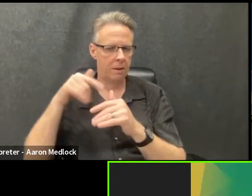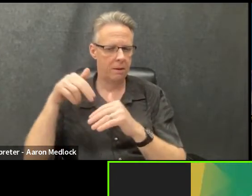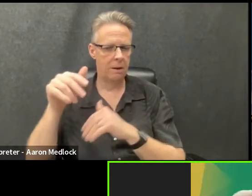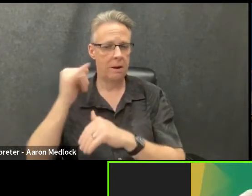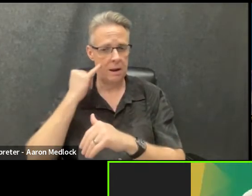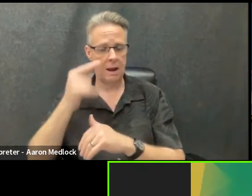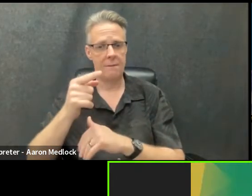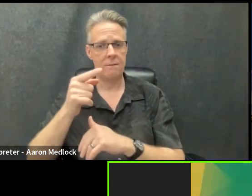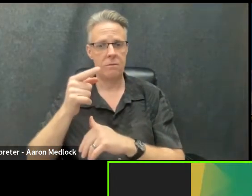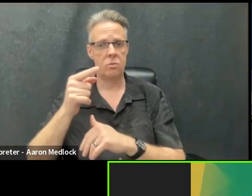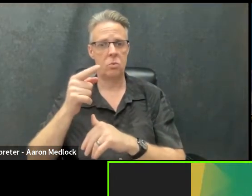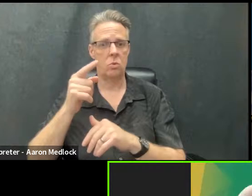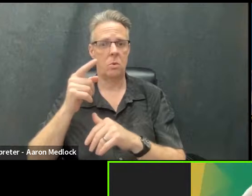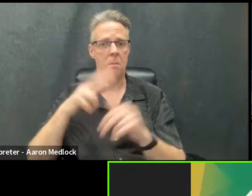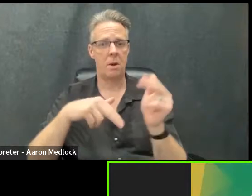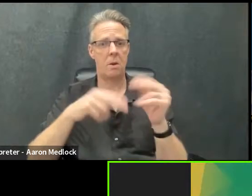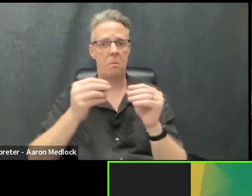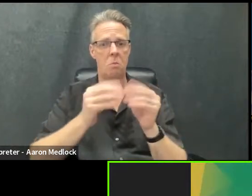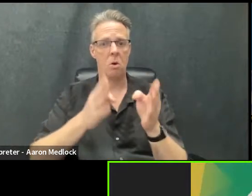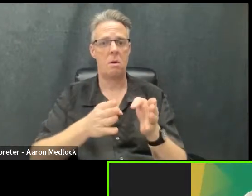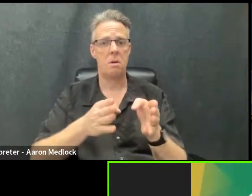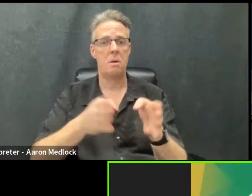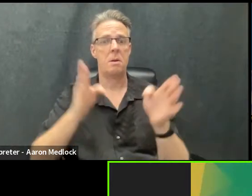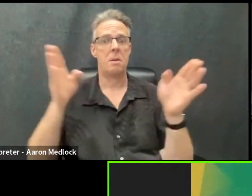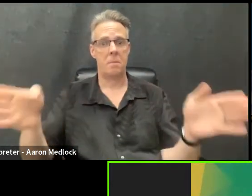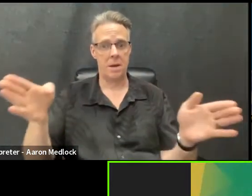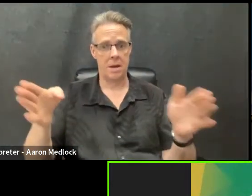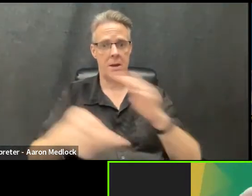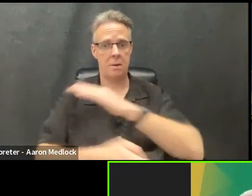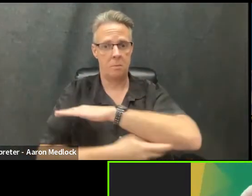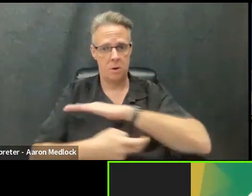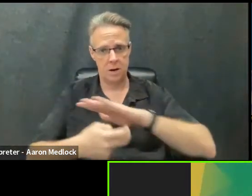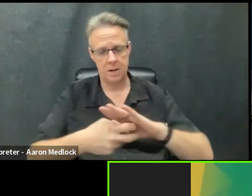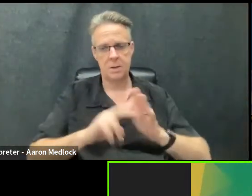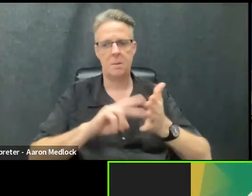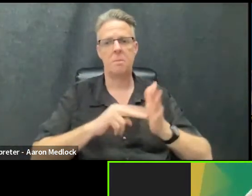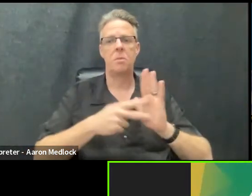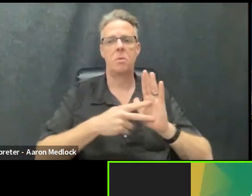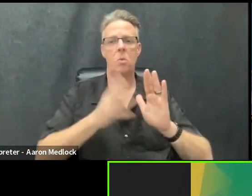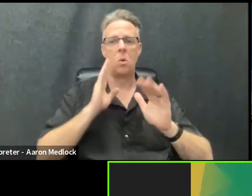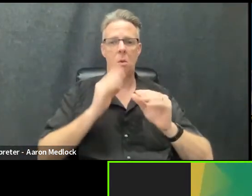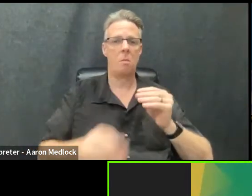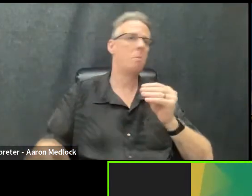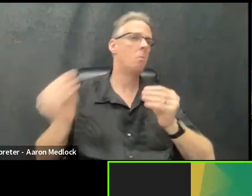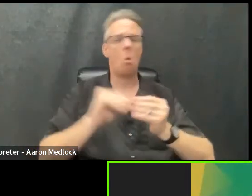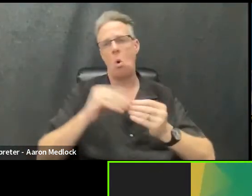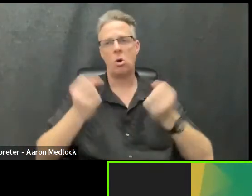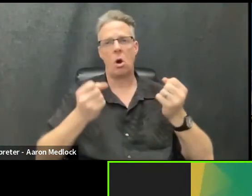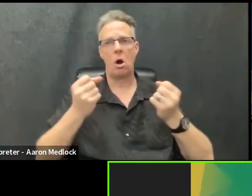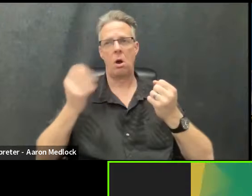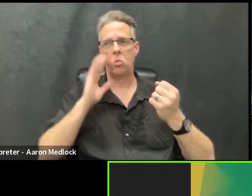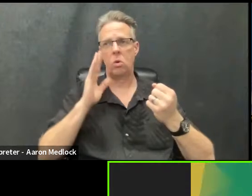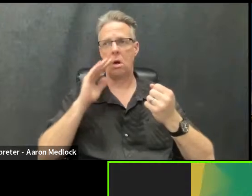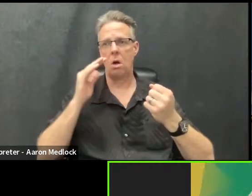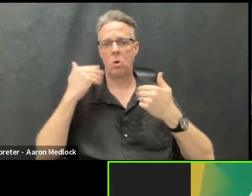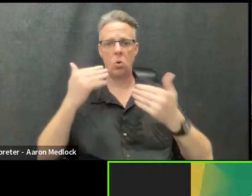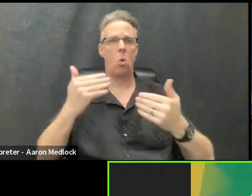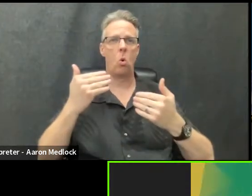bigger bridge, you will induce more traffic to use it. So